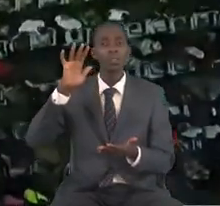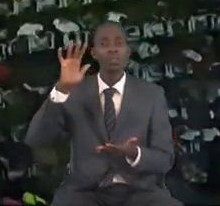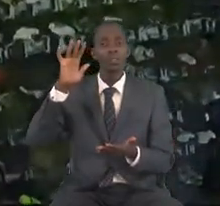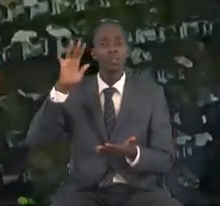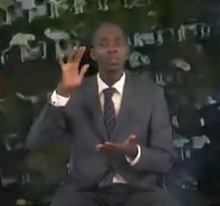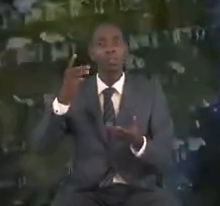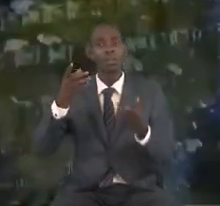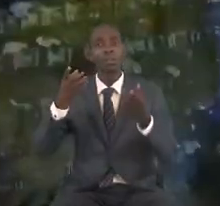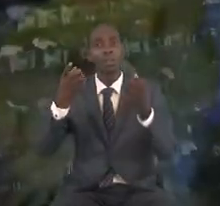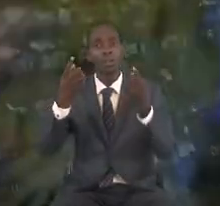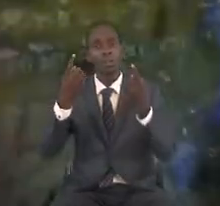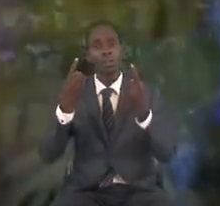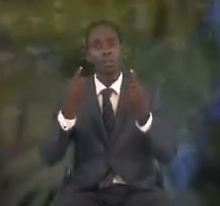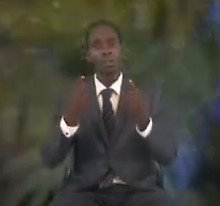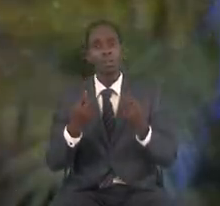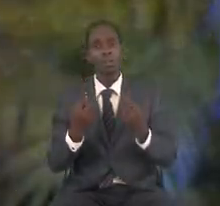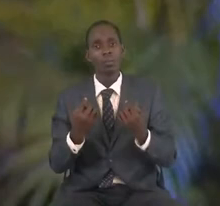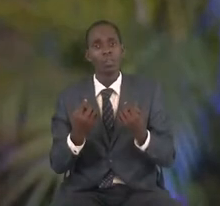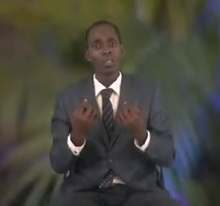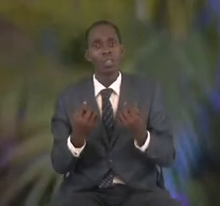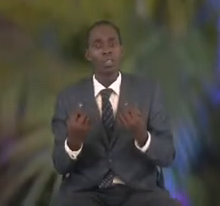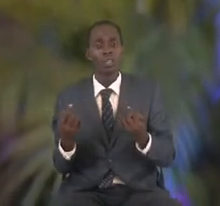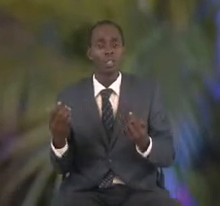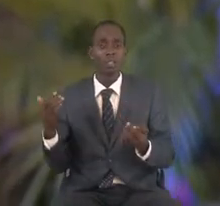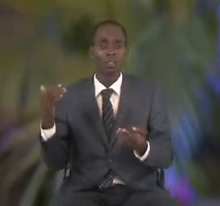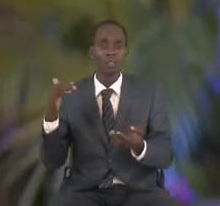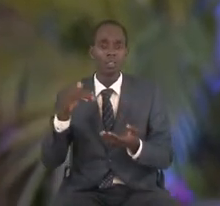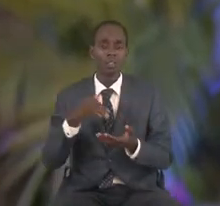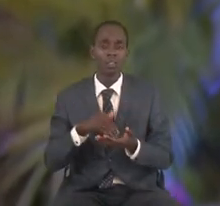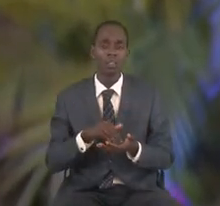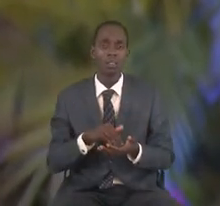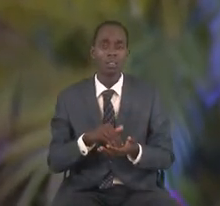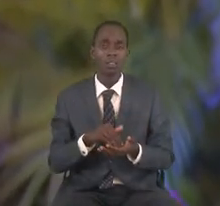come again